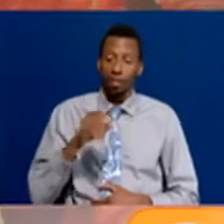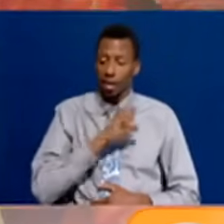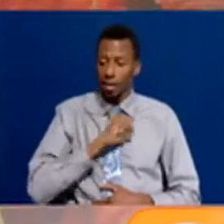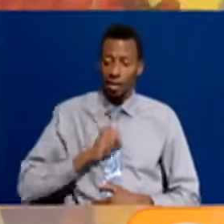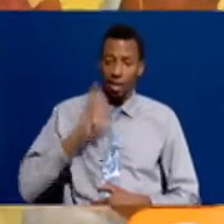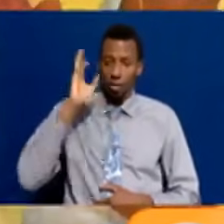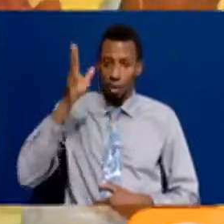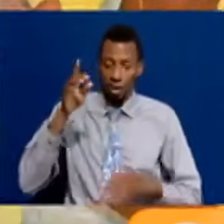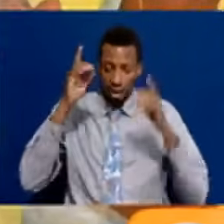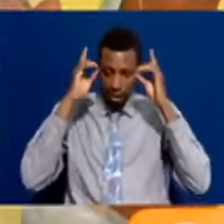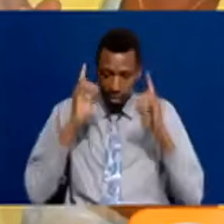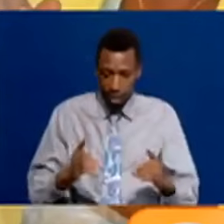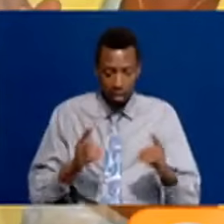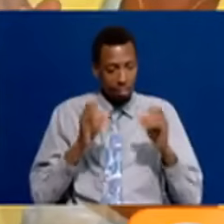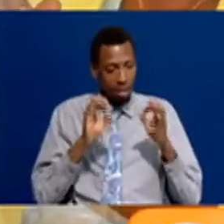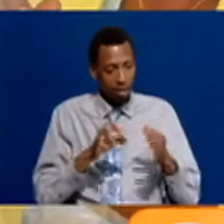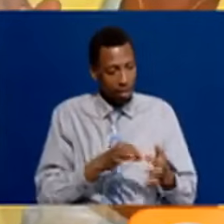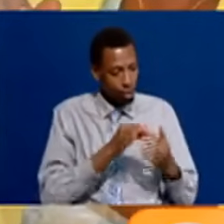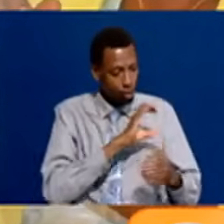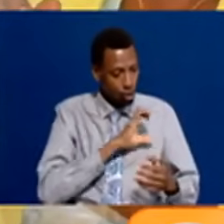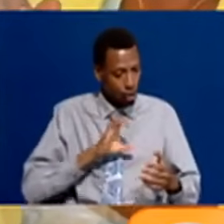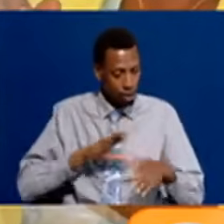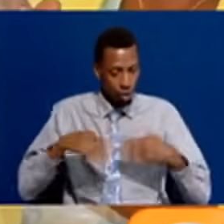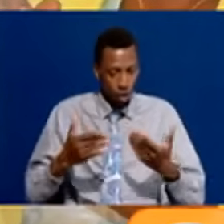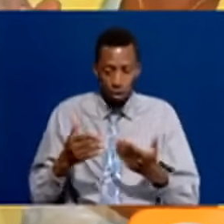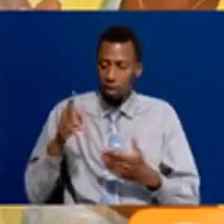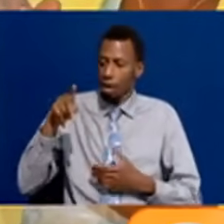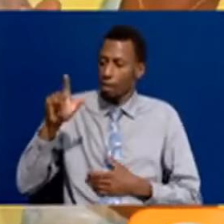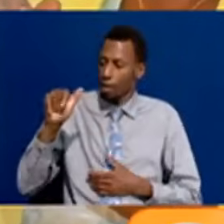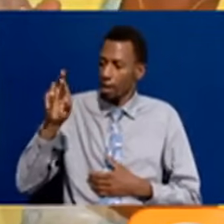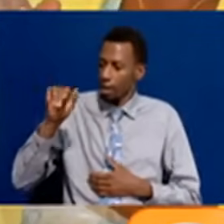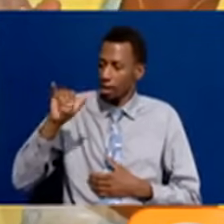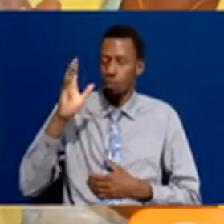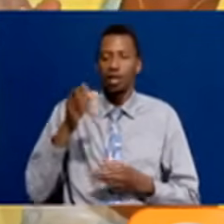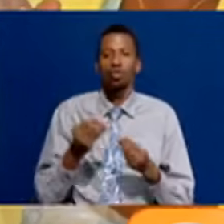plenary will handle the matter. Stephen Latour, Citizen TV.